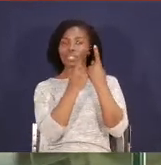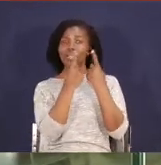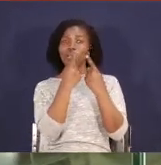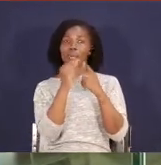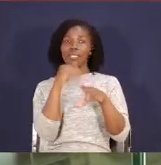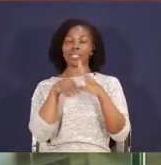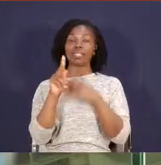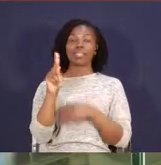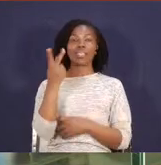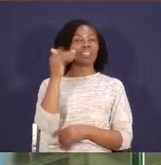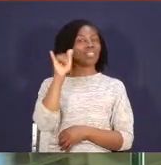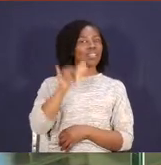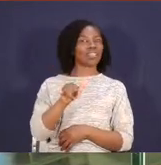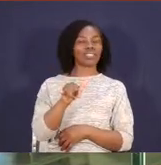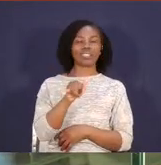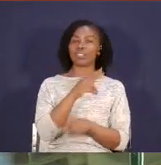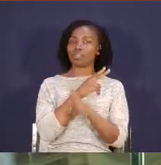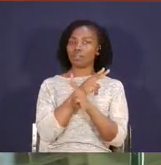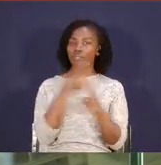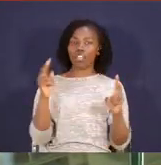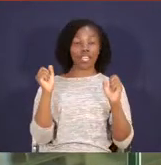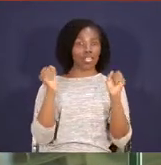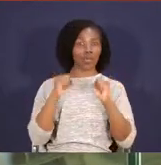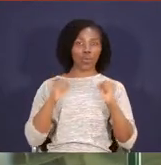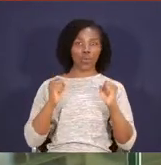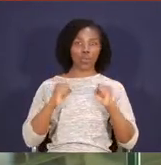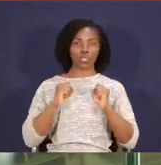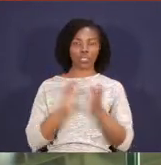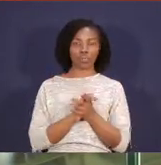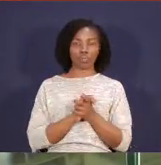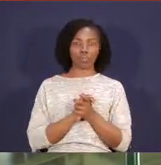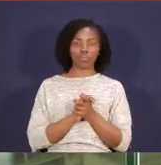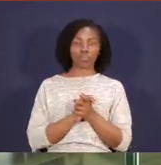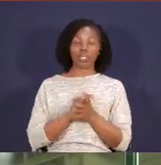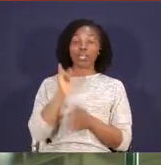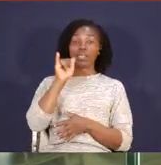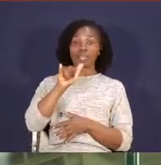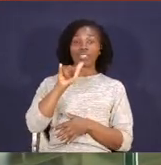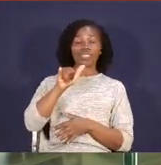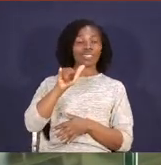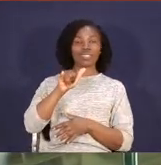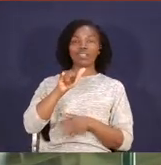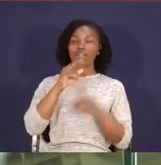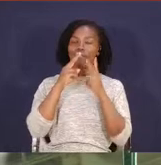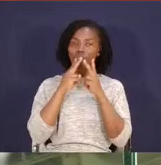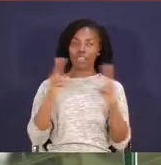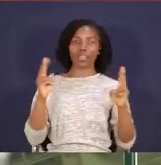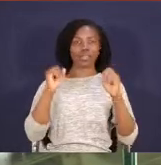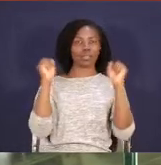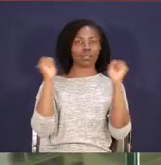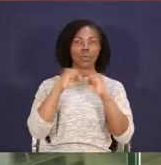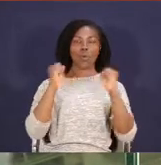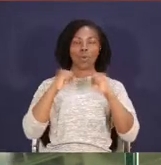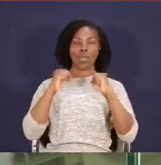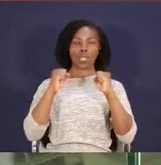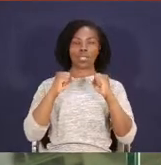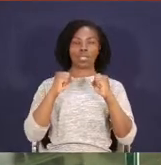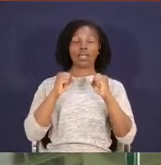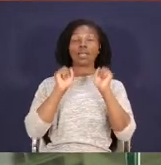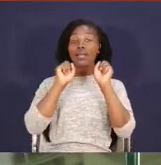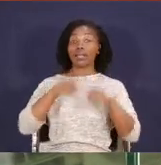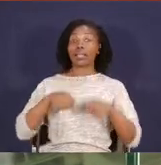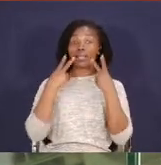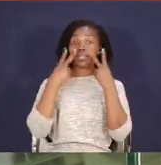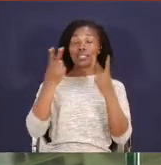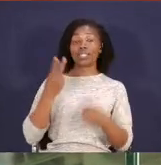very, very cold. You know, 7 degrees, 6 degrees on the Celsius scale. It's pretty, pretty cold. And I can see